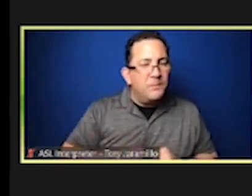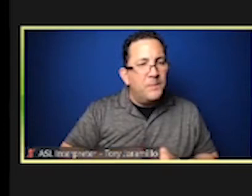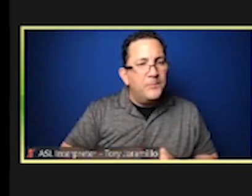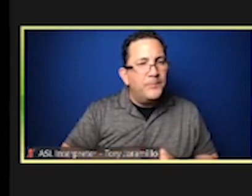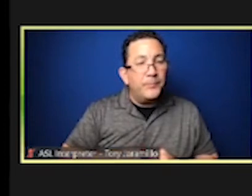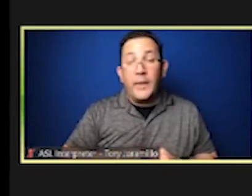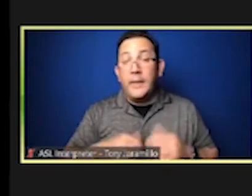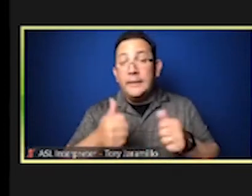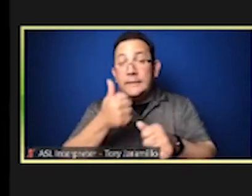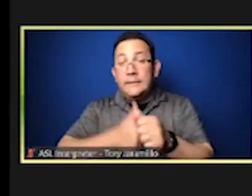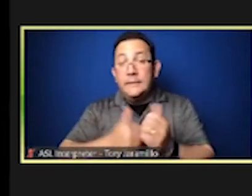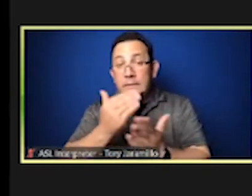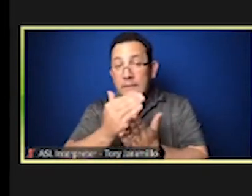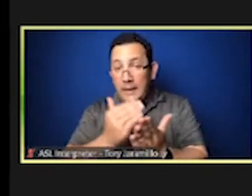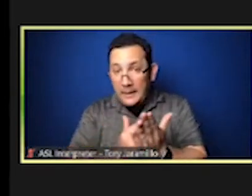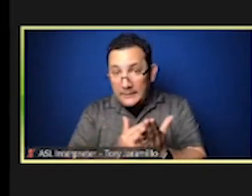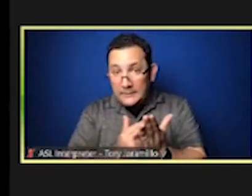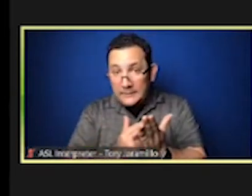Each lesson